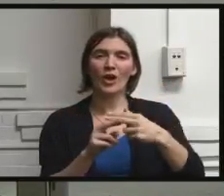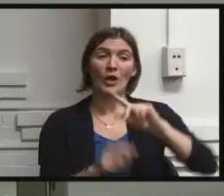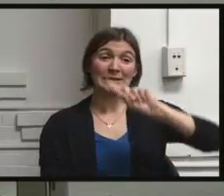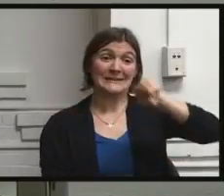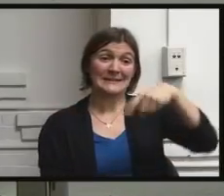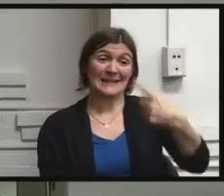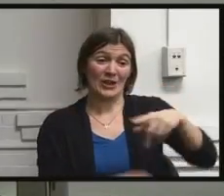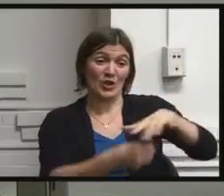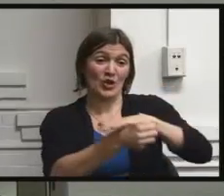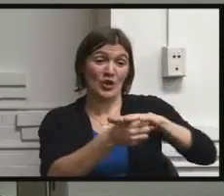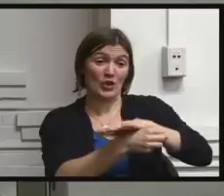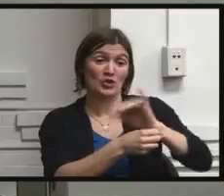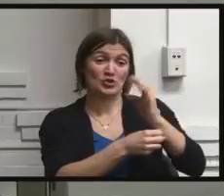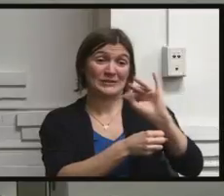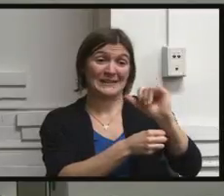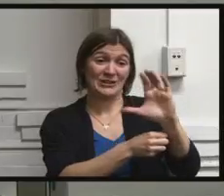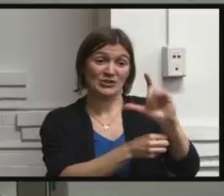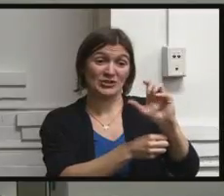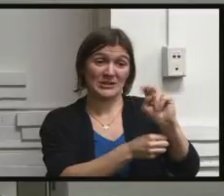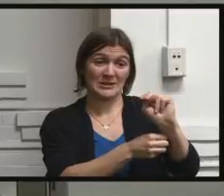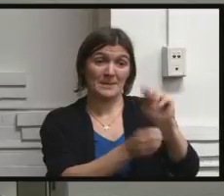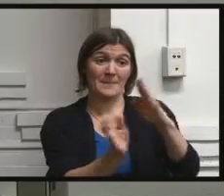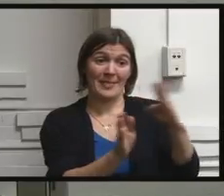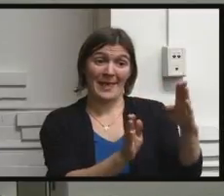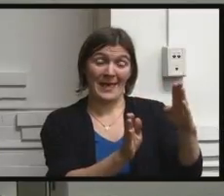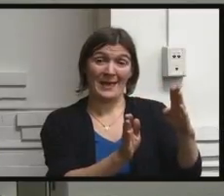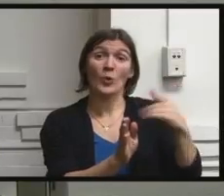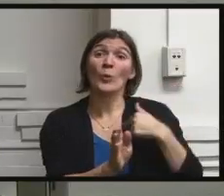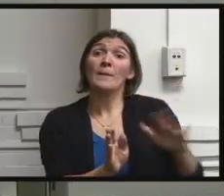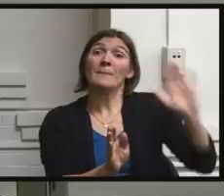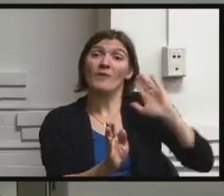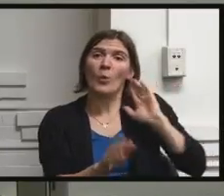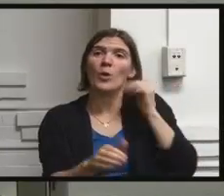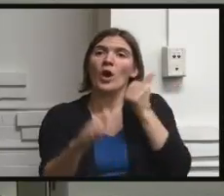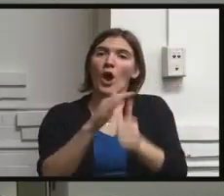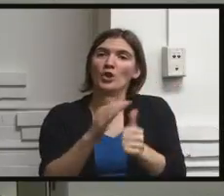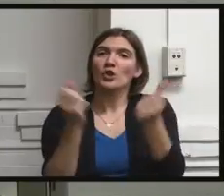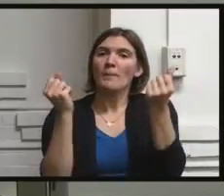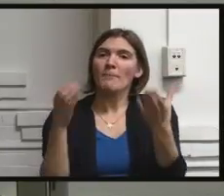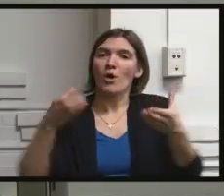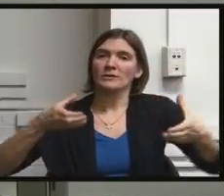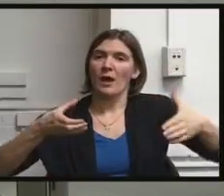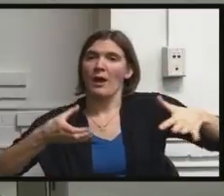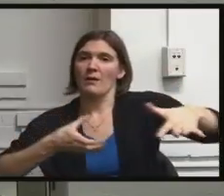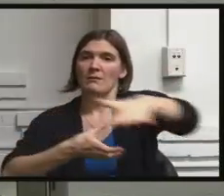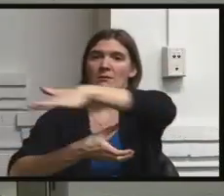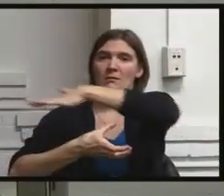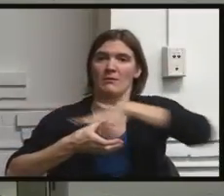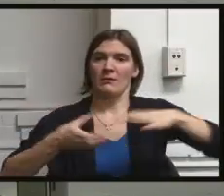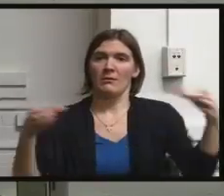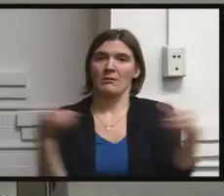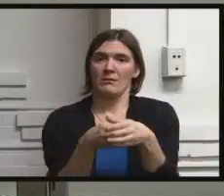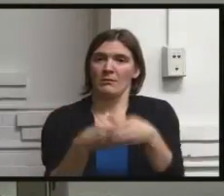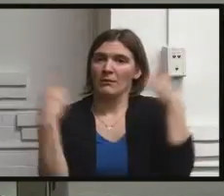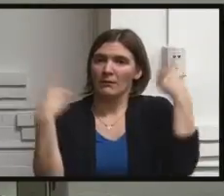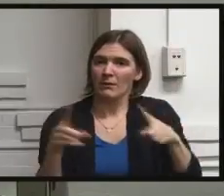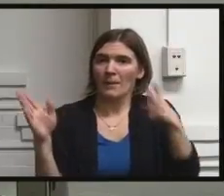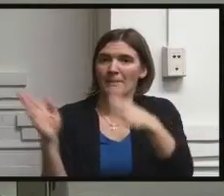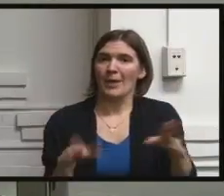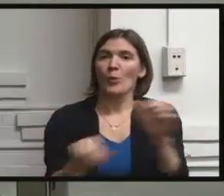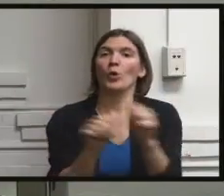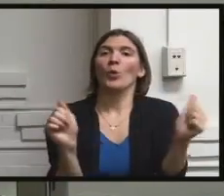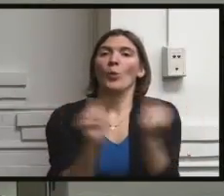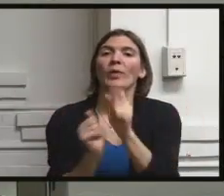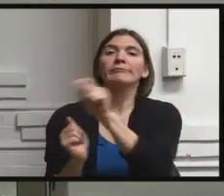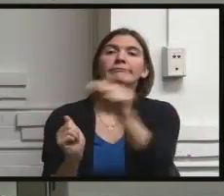jurisdiction hazard mitigation plan, we were a part of a multi-jurisdiction hazard mitigation plan that was